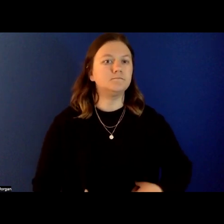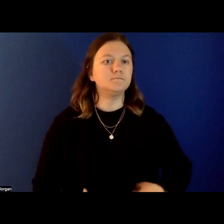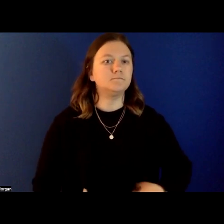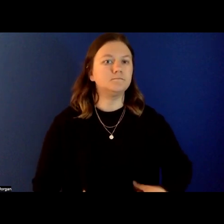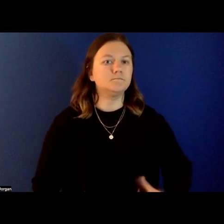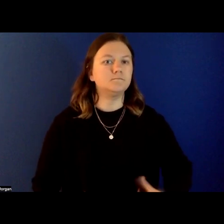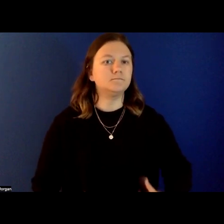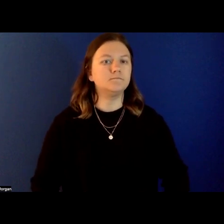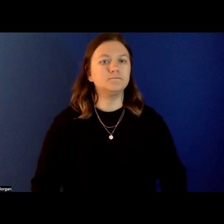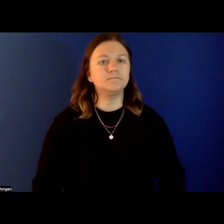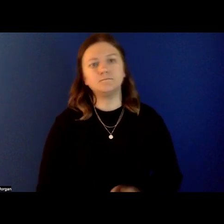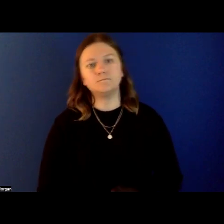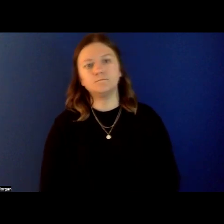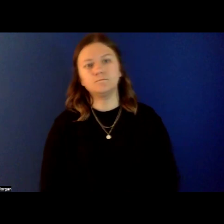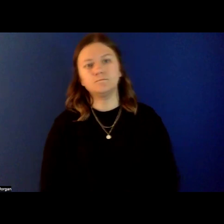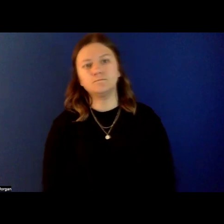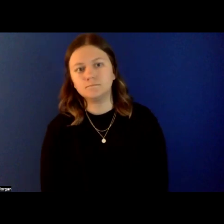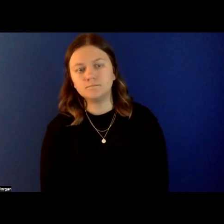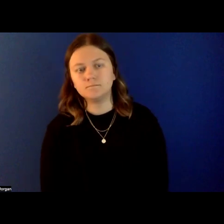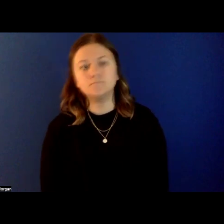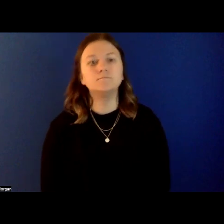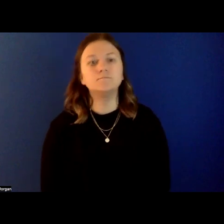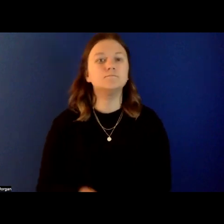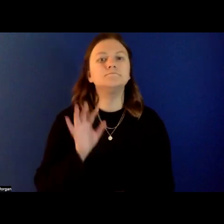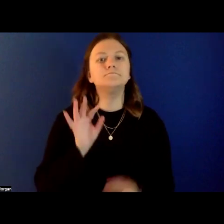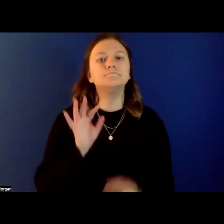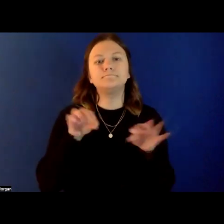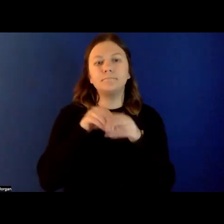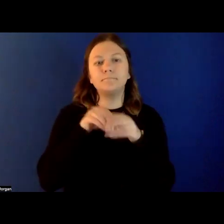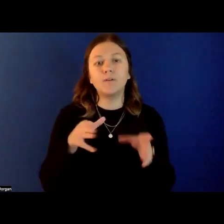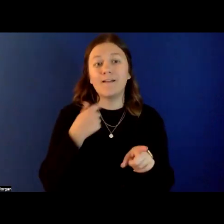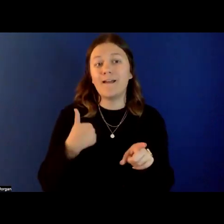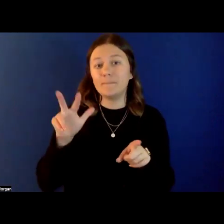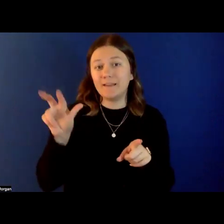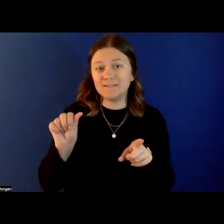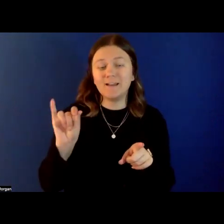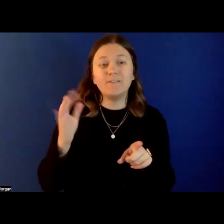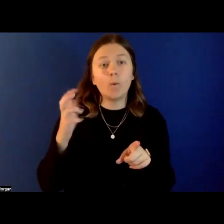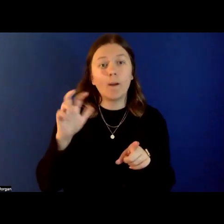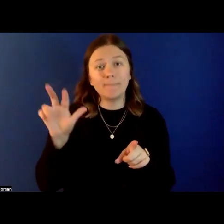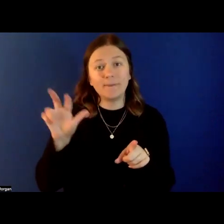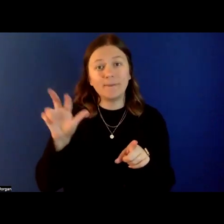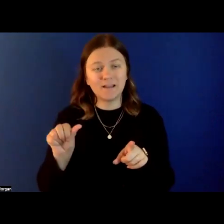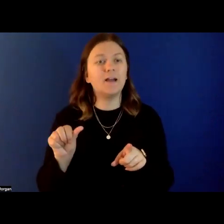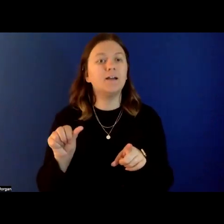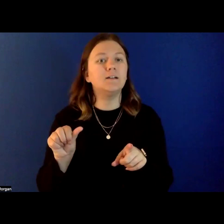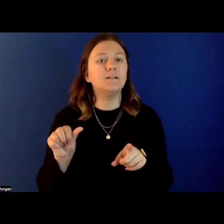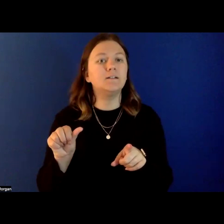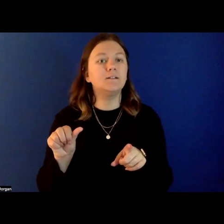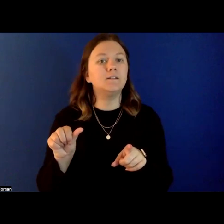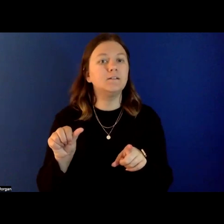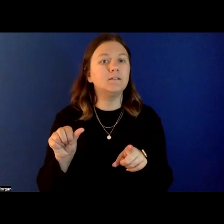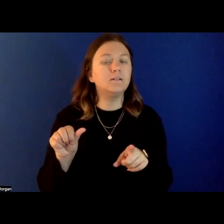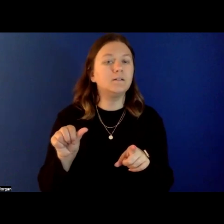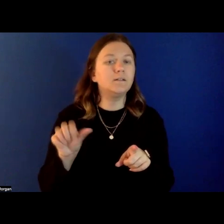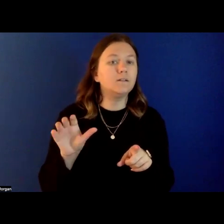There's some pizza, if you would like some pizza. And we're gonna, pause in the middle also a little bit if you wanna have some extras or if you just